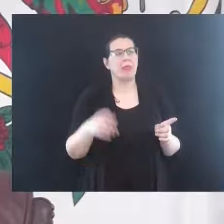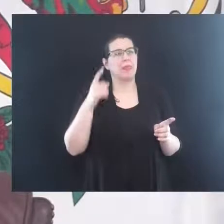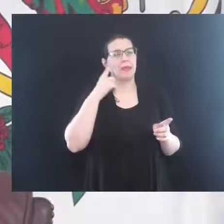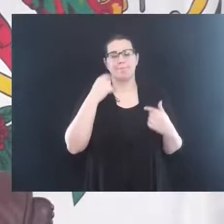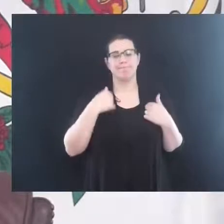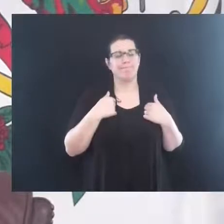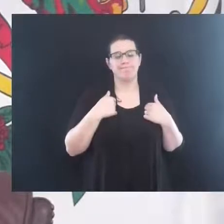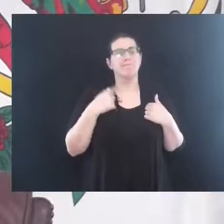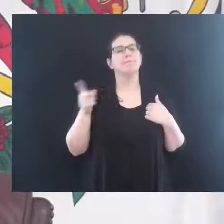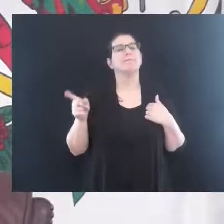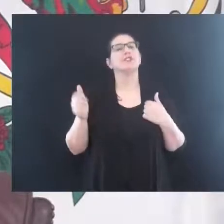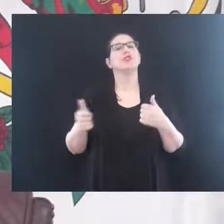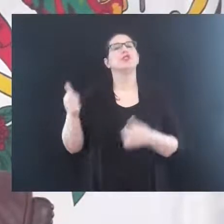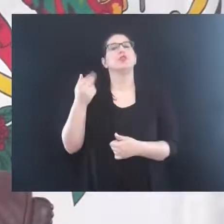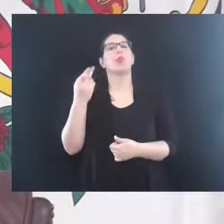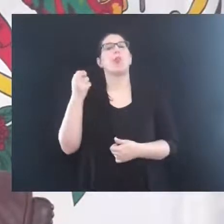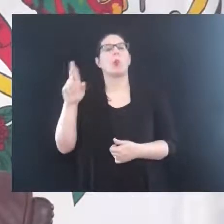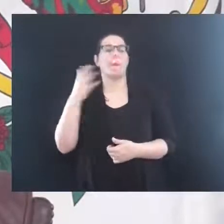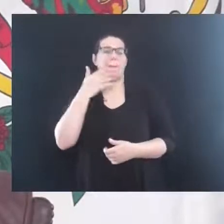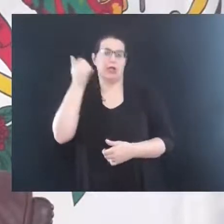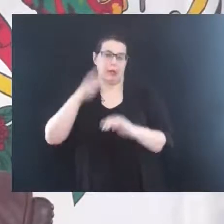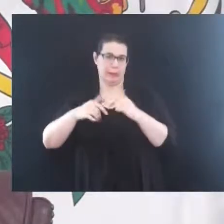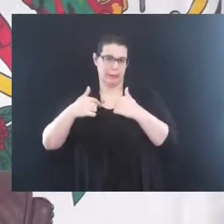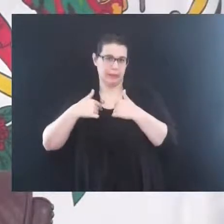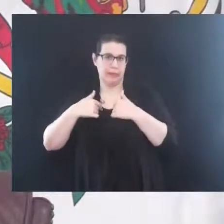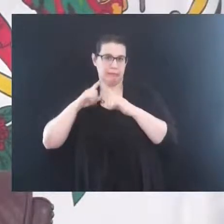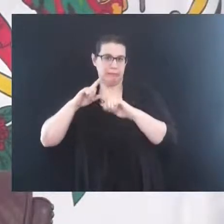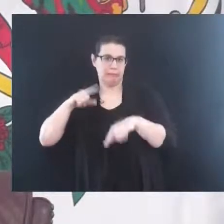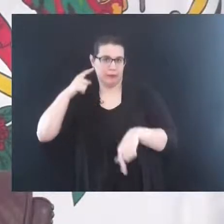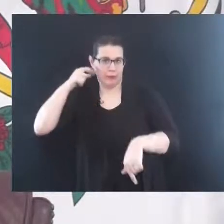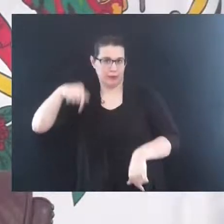better than I, but